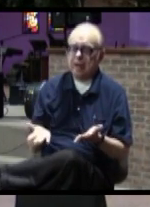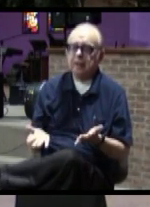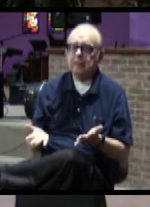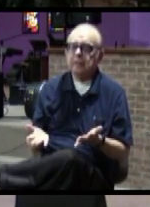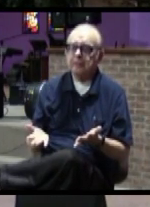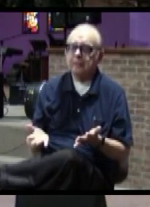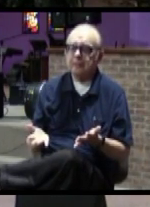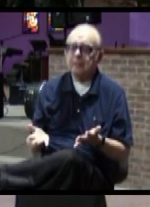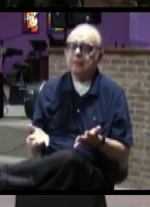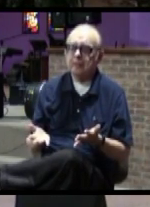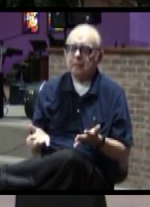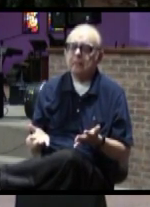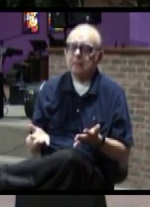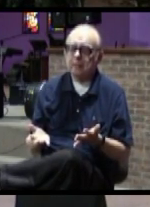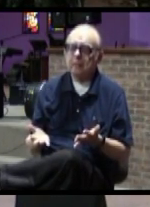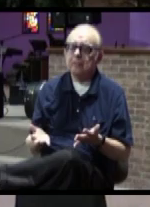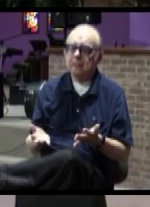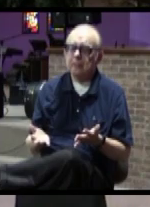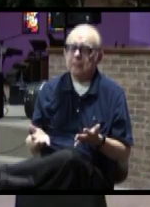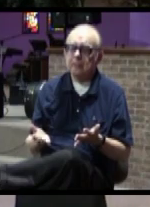Because when you're not here,